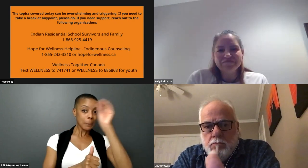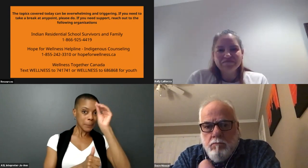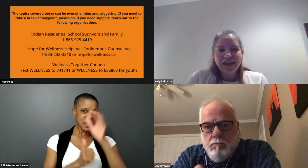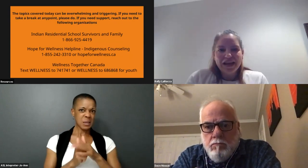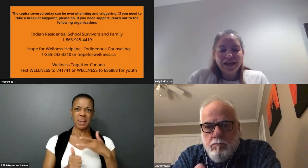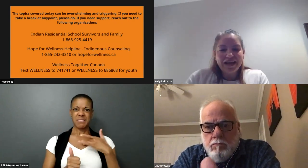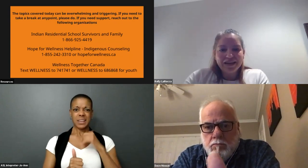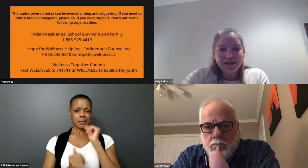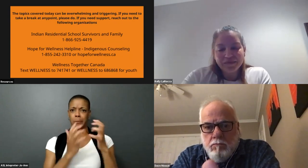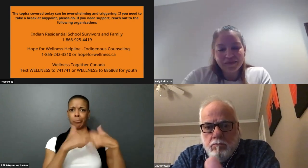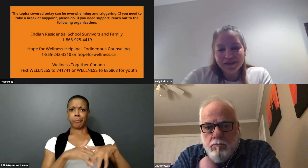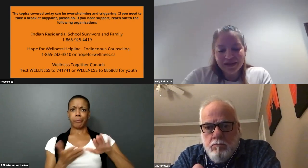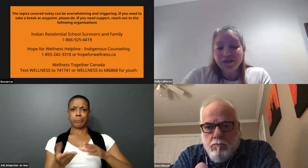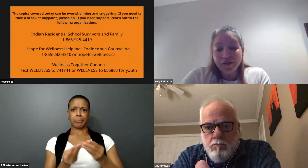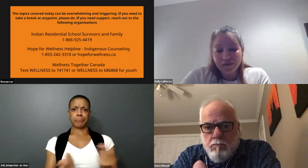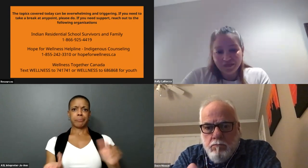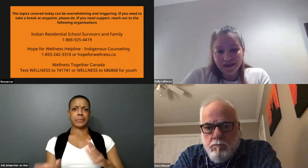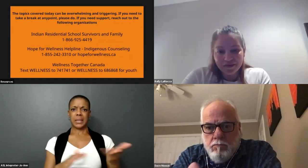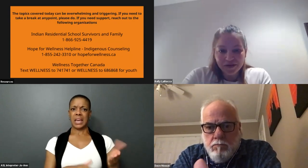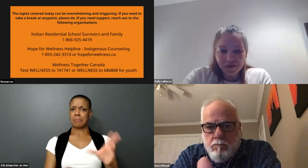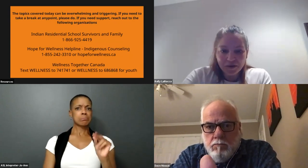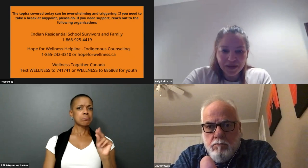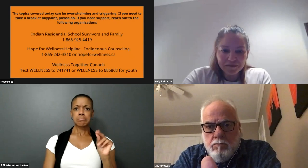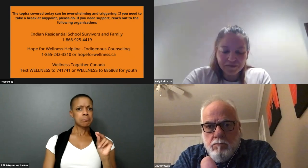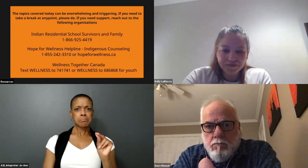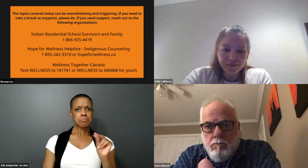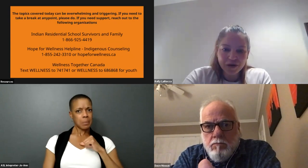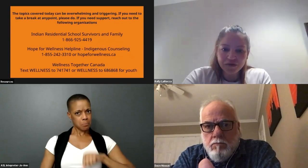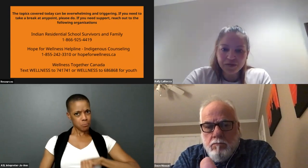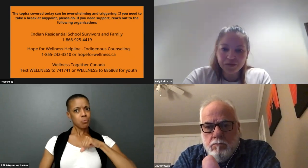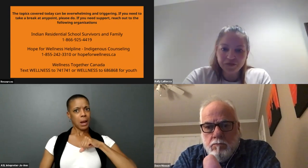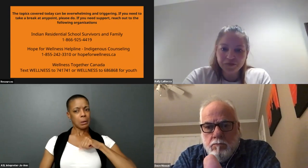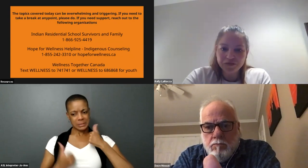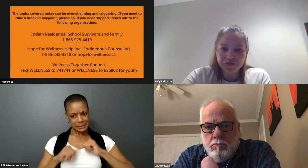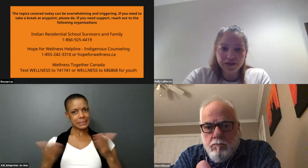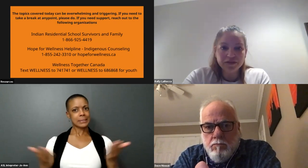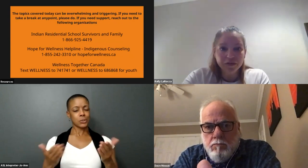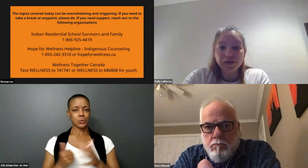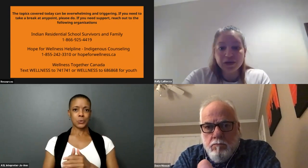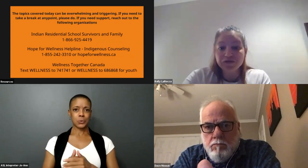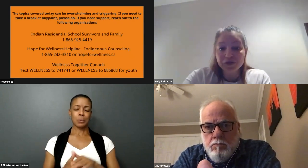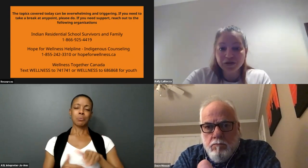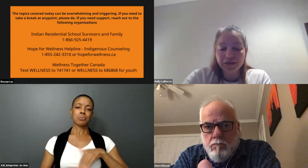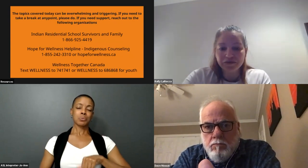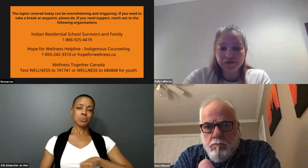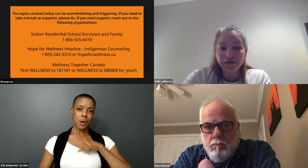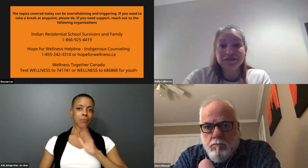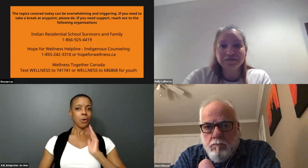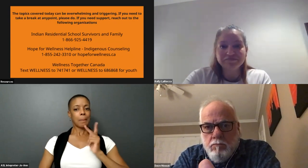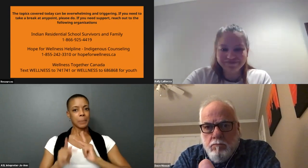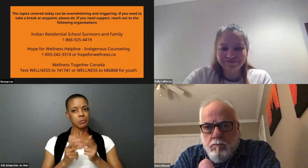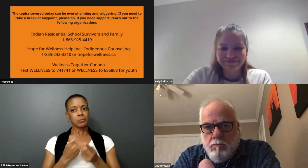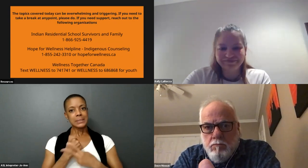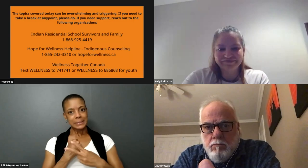totally dead, and I'm not at all. And I'm very proud of that. Proud of our people for preserving it. So miigwech for your time and for